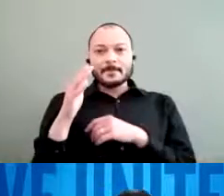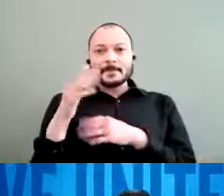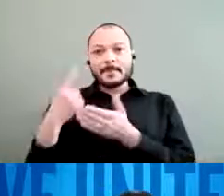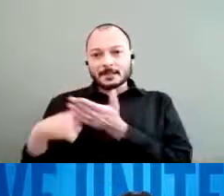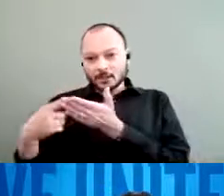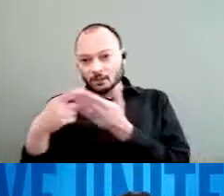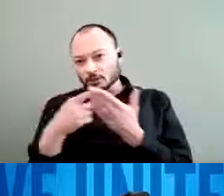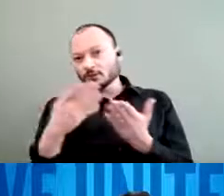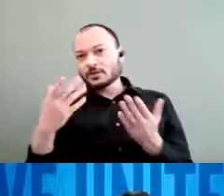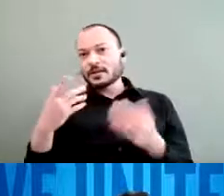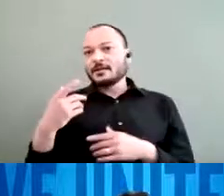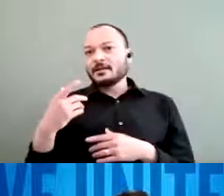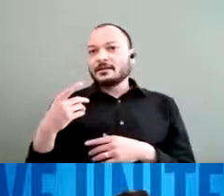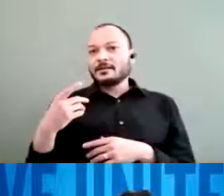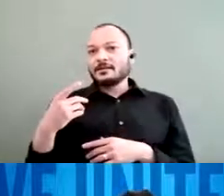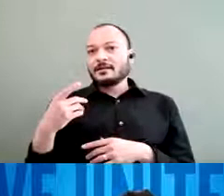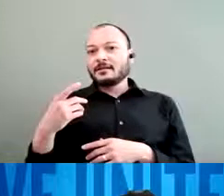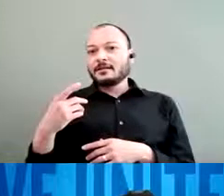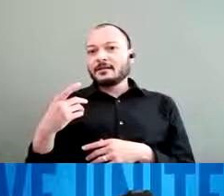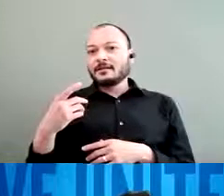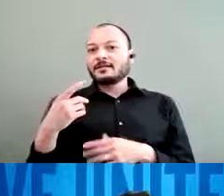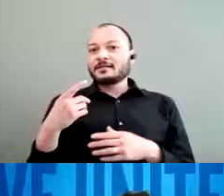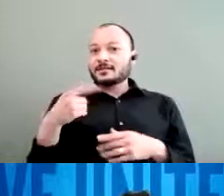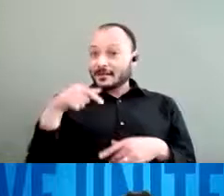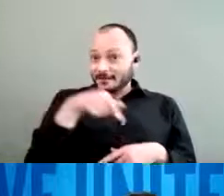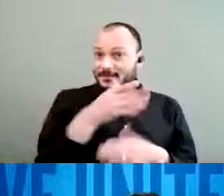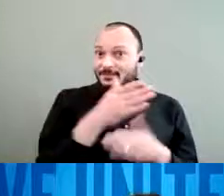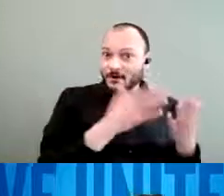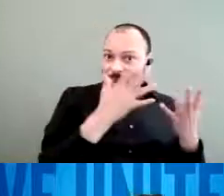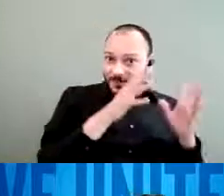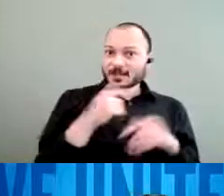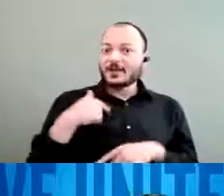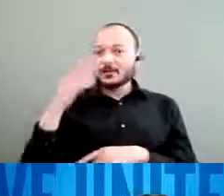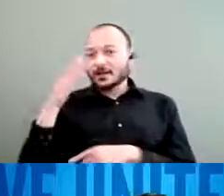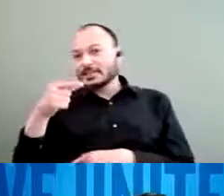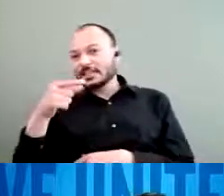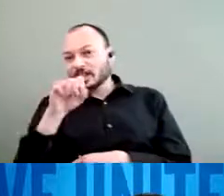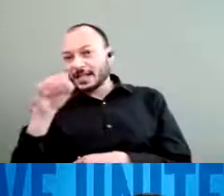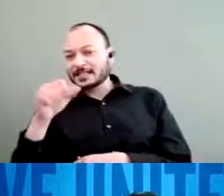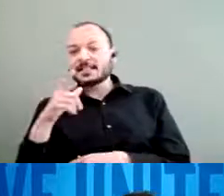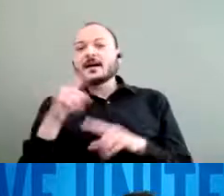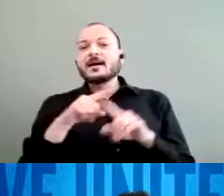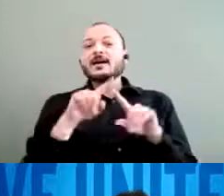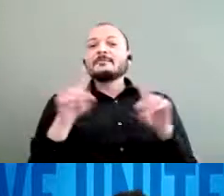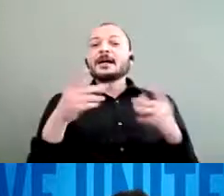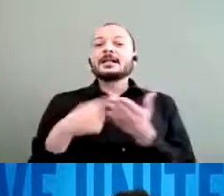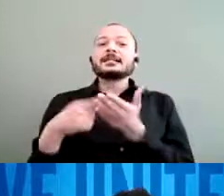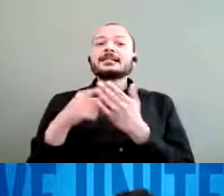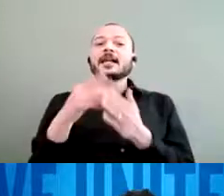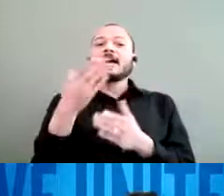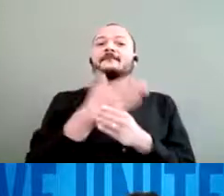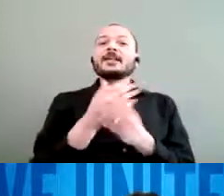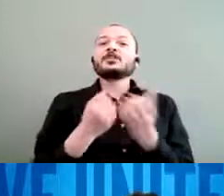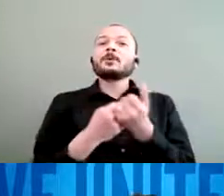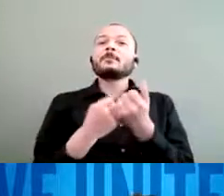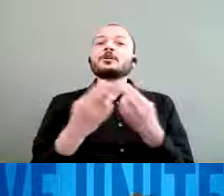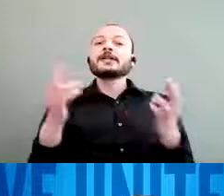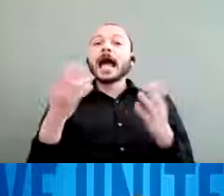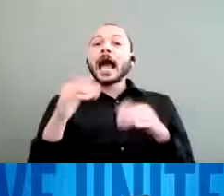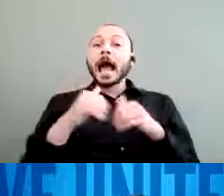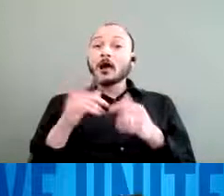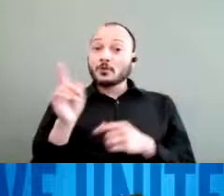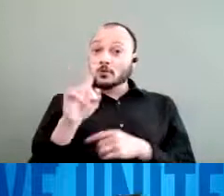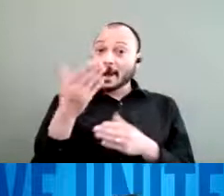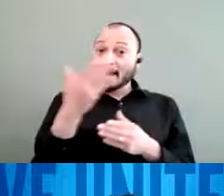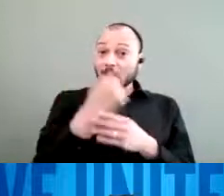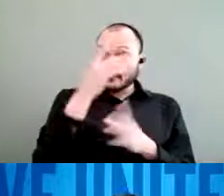cover this bit. But yeah, what we're gonna be covering is the filing and support resources. How and where to file for free,